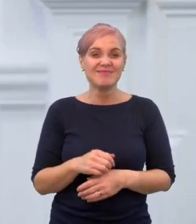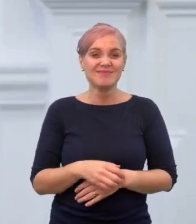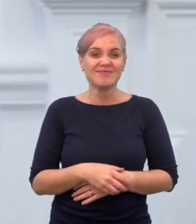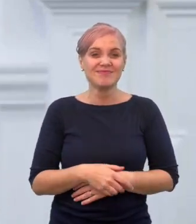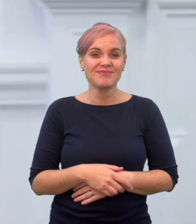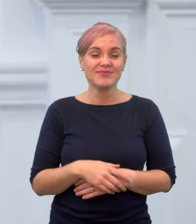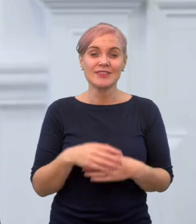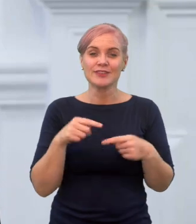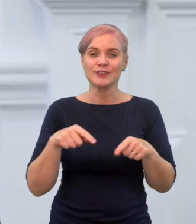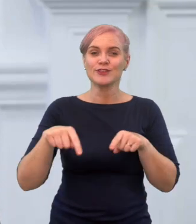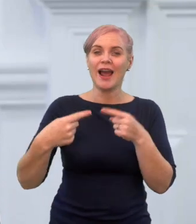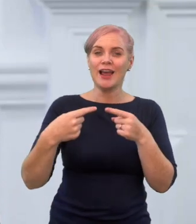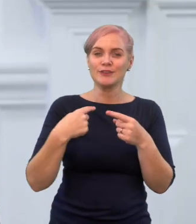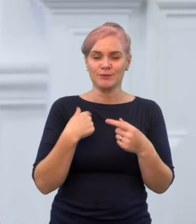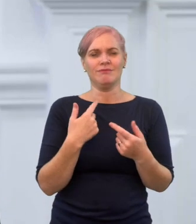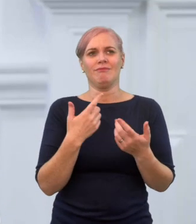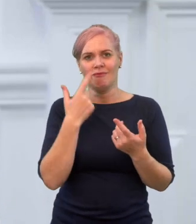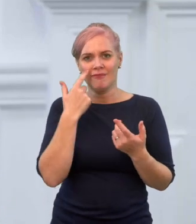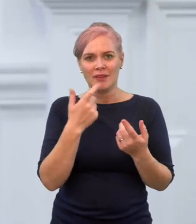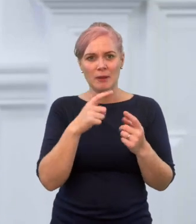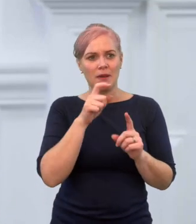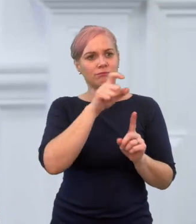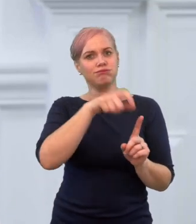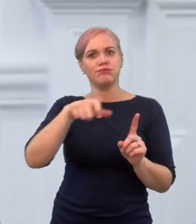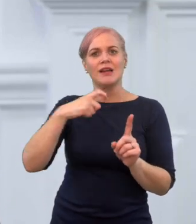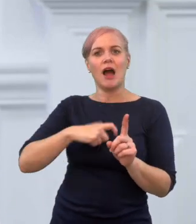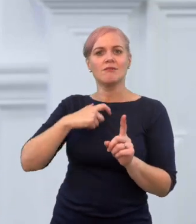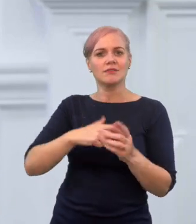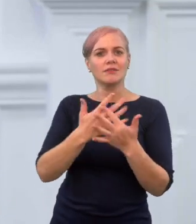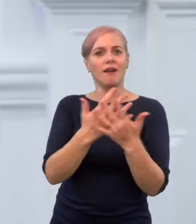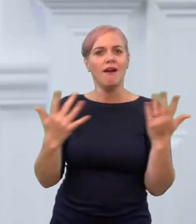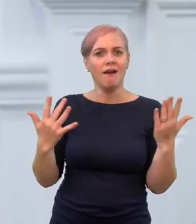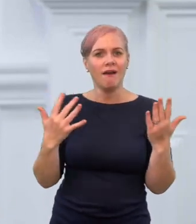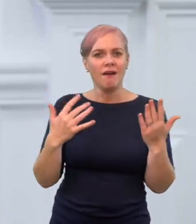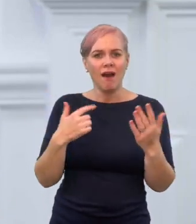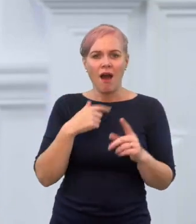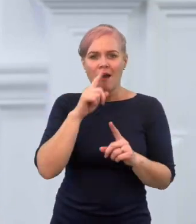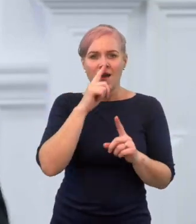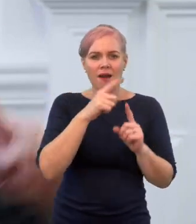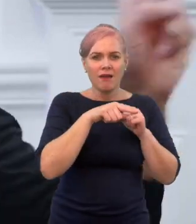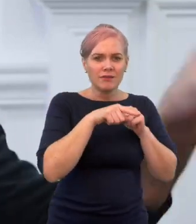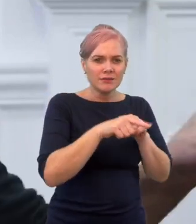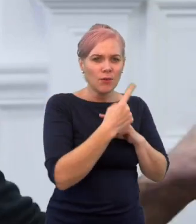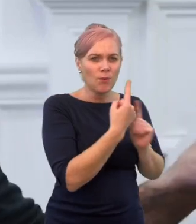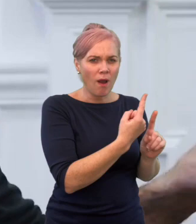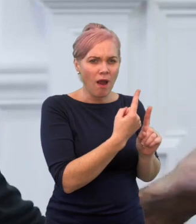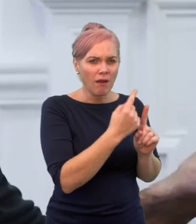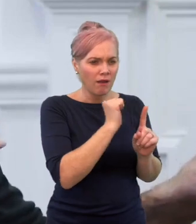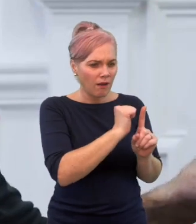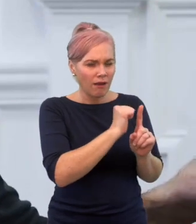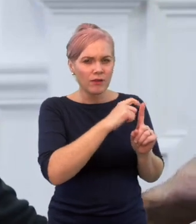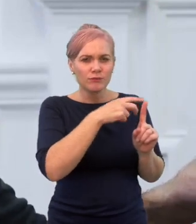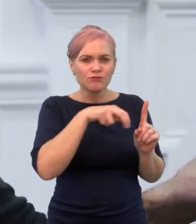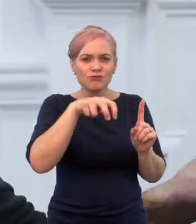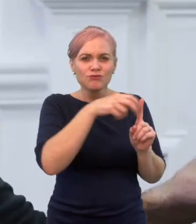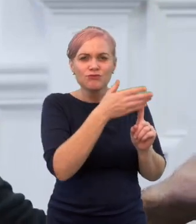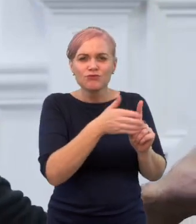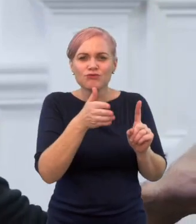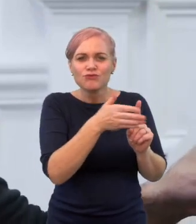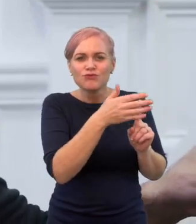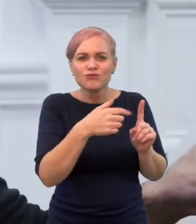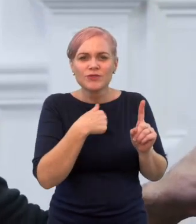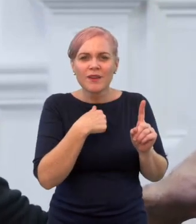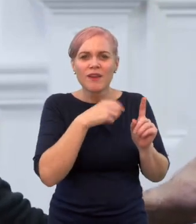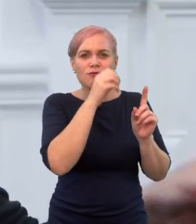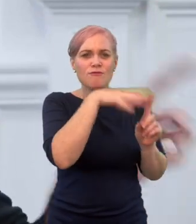yeah, you just do it. But that's the other challenge I found with playing, having multiple characters. You can't just keep track of one character and remember